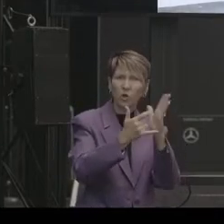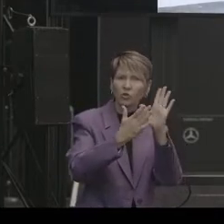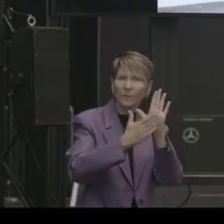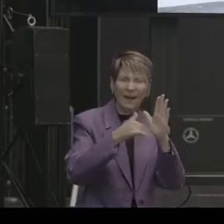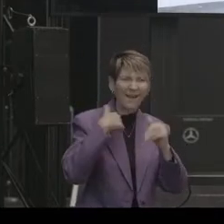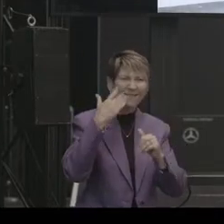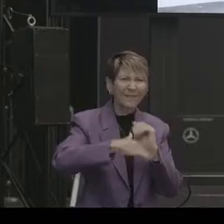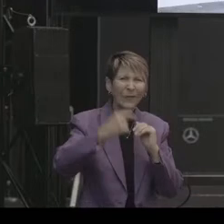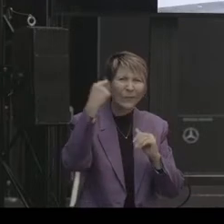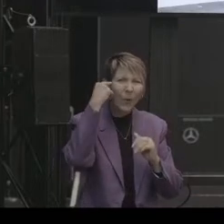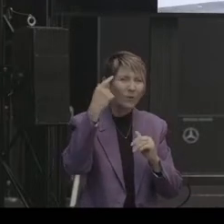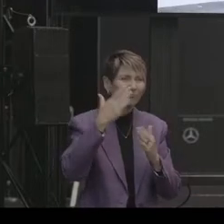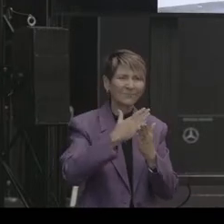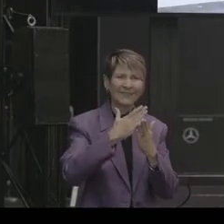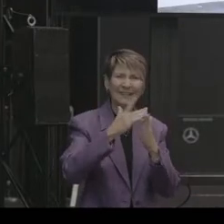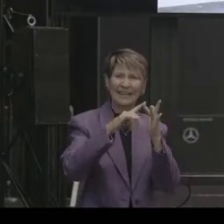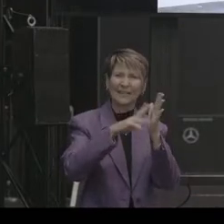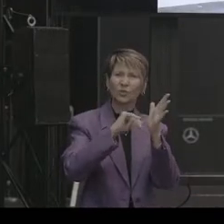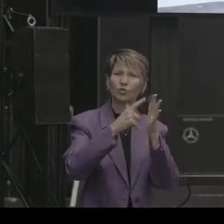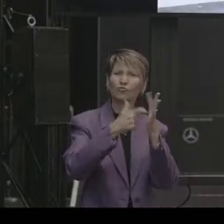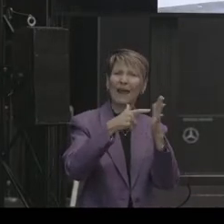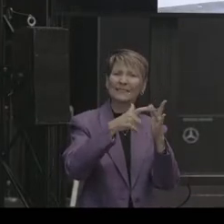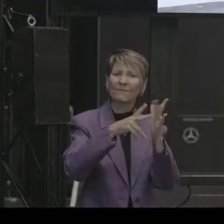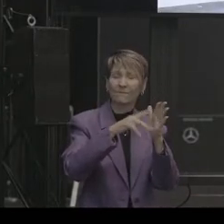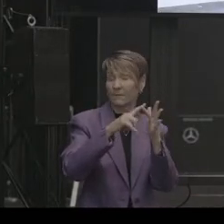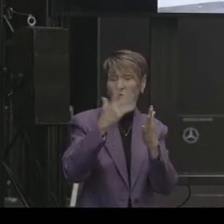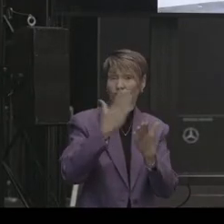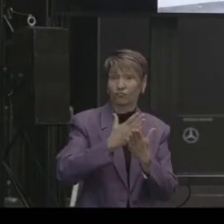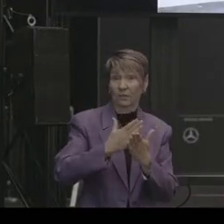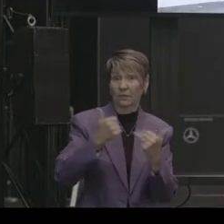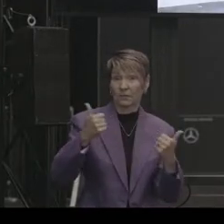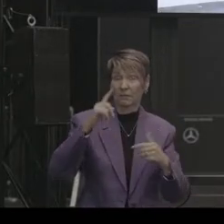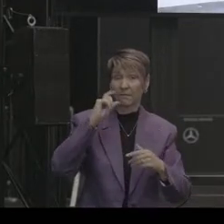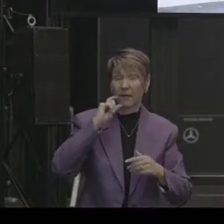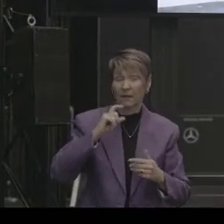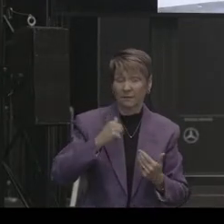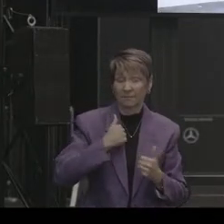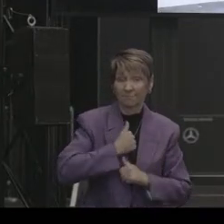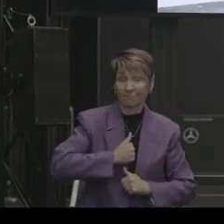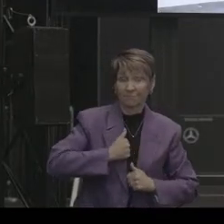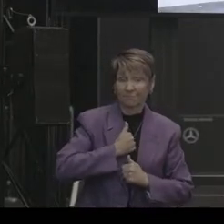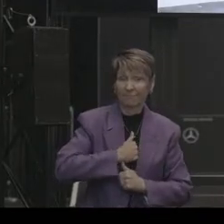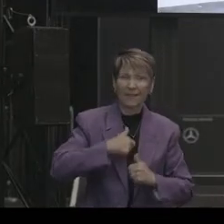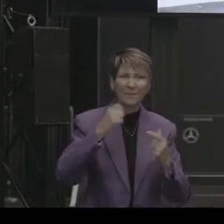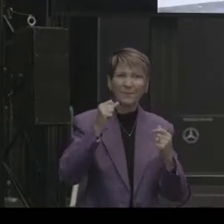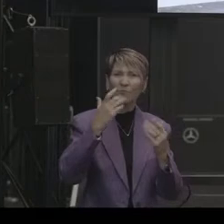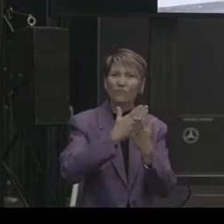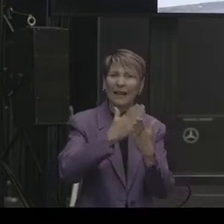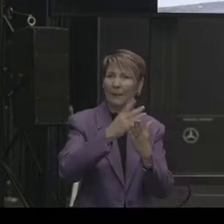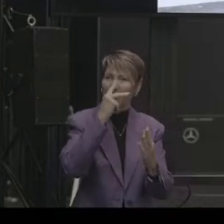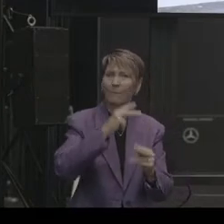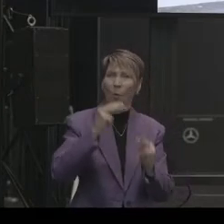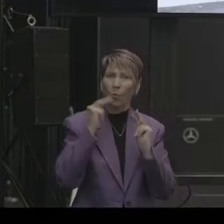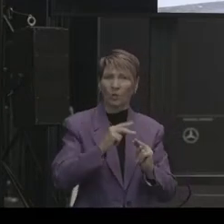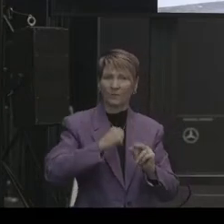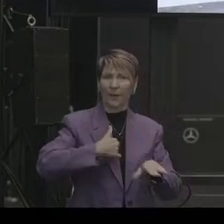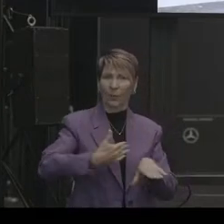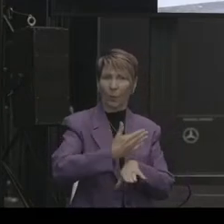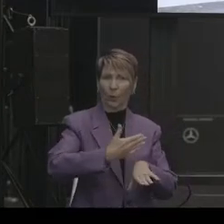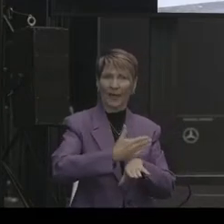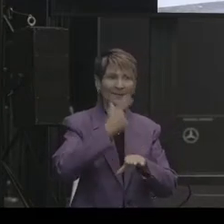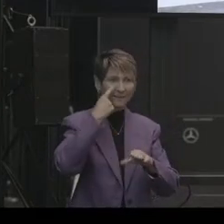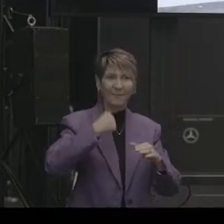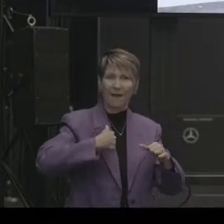how interactive it's been has been so fun that I've had this audience from day one see the journey, and